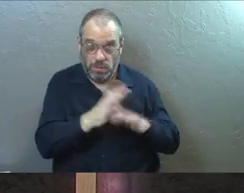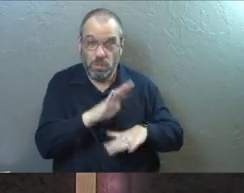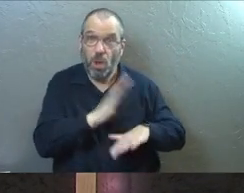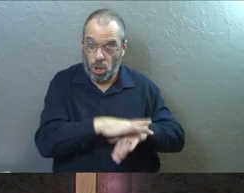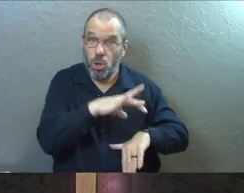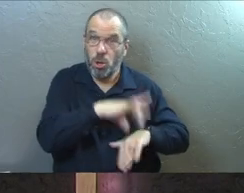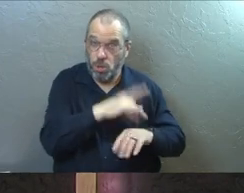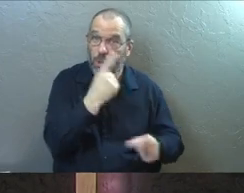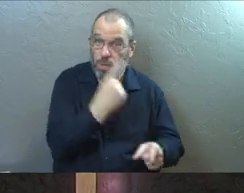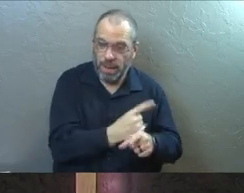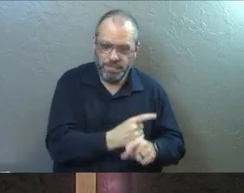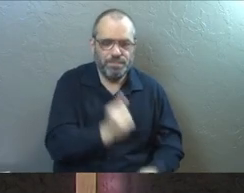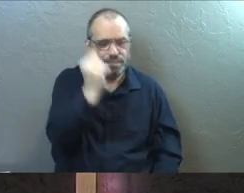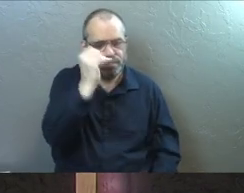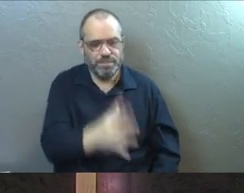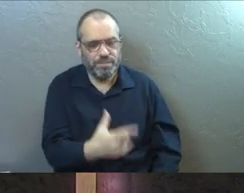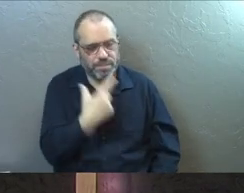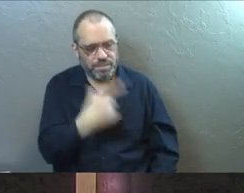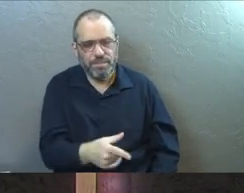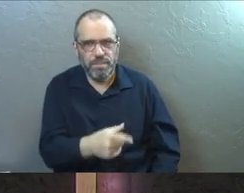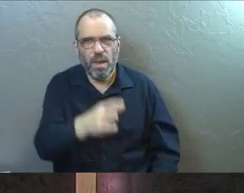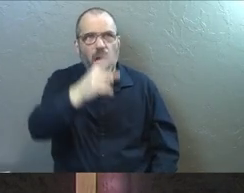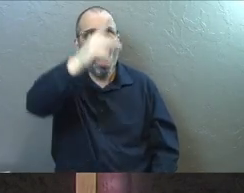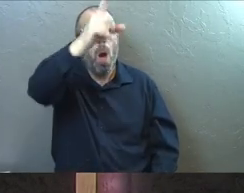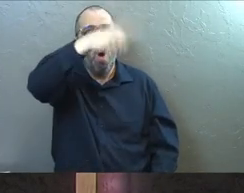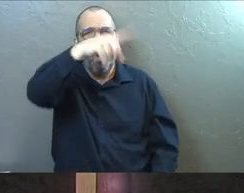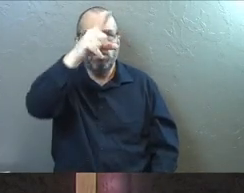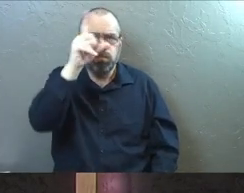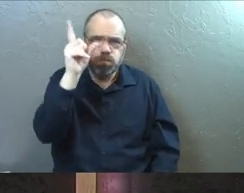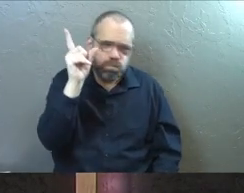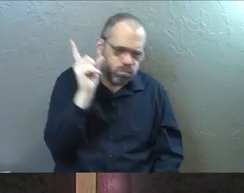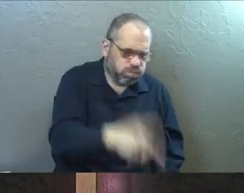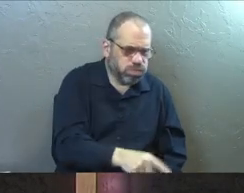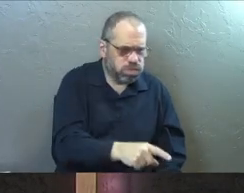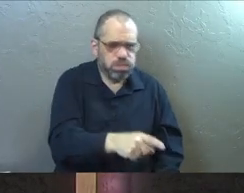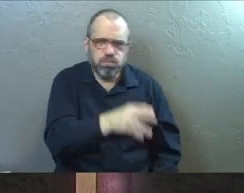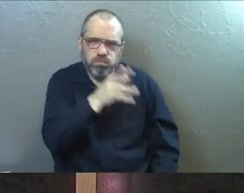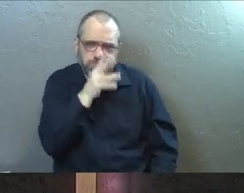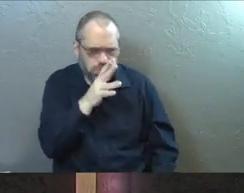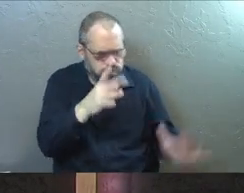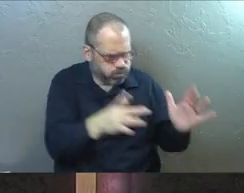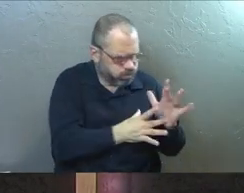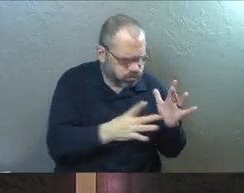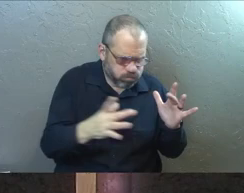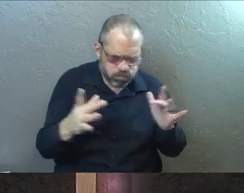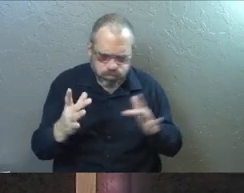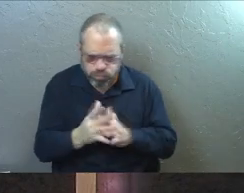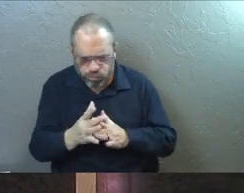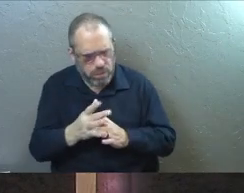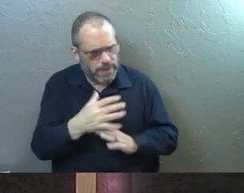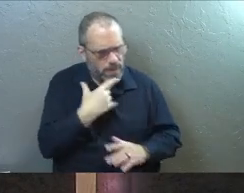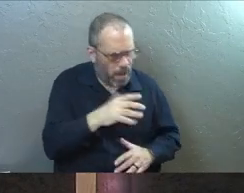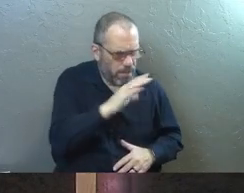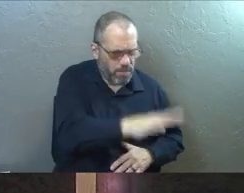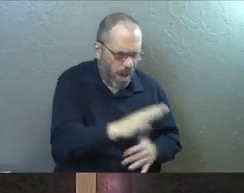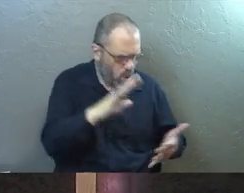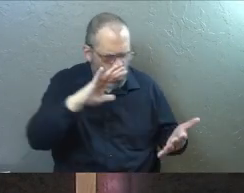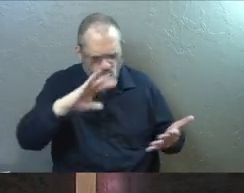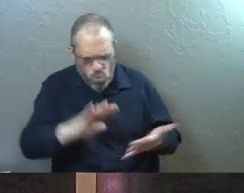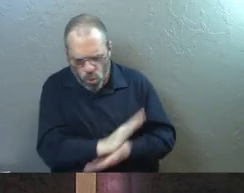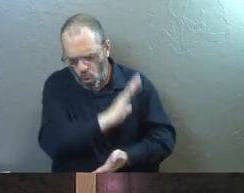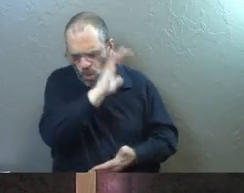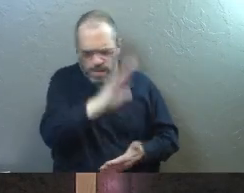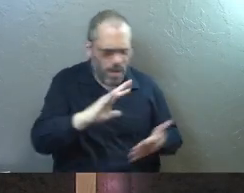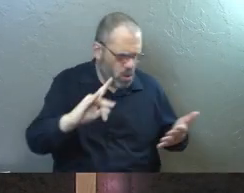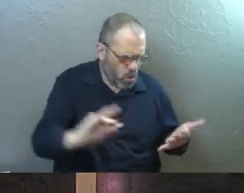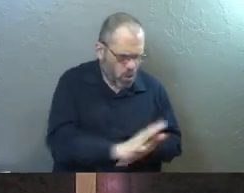was there, right? But God the Father thunders down from heaven and speaks to Jesus. And talks about his glory and the way